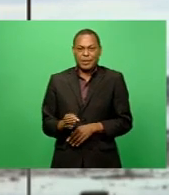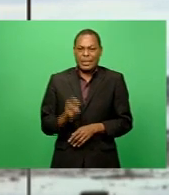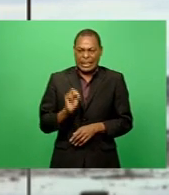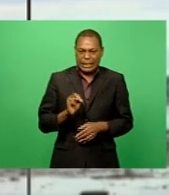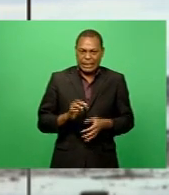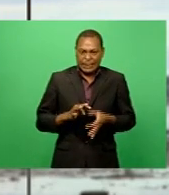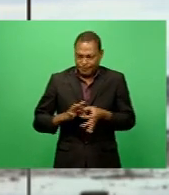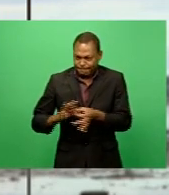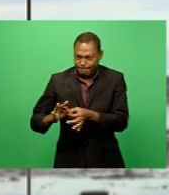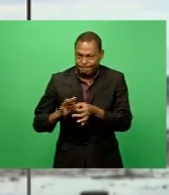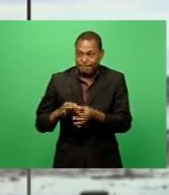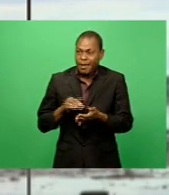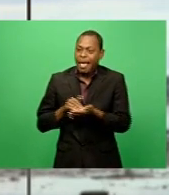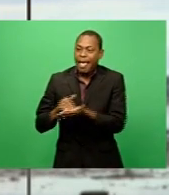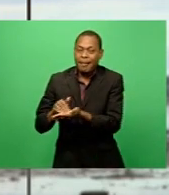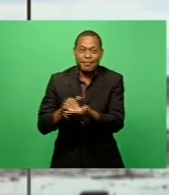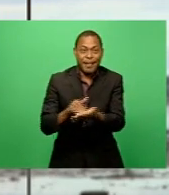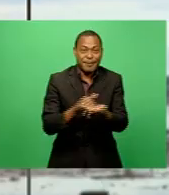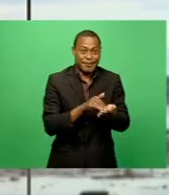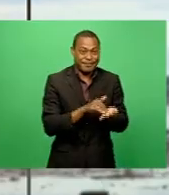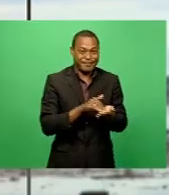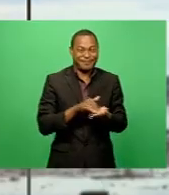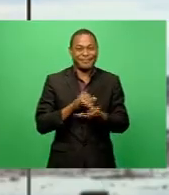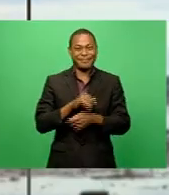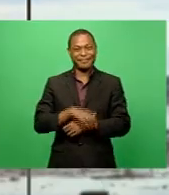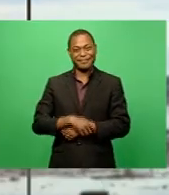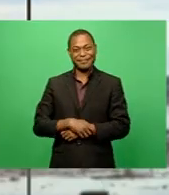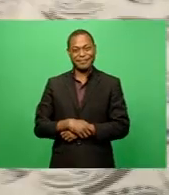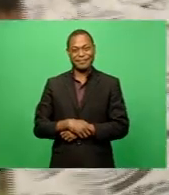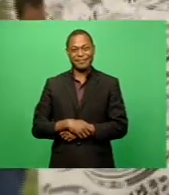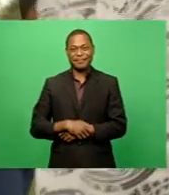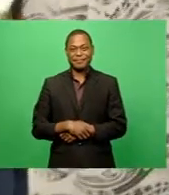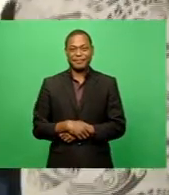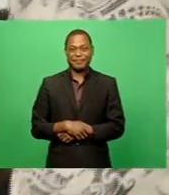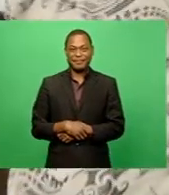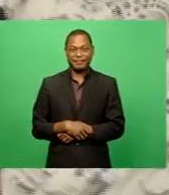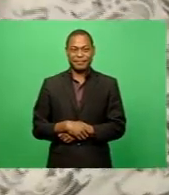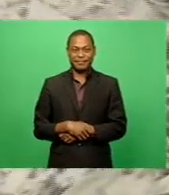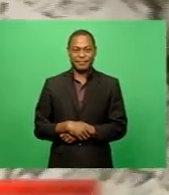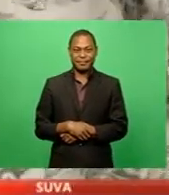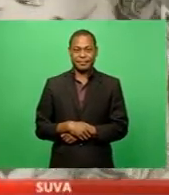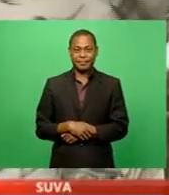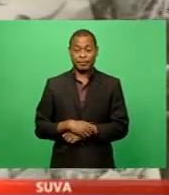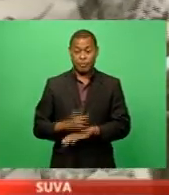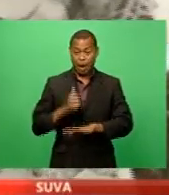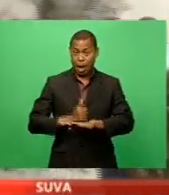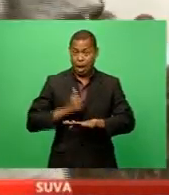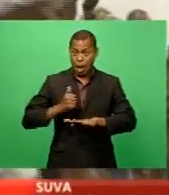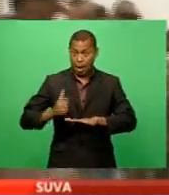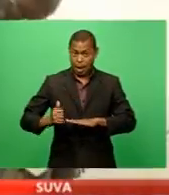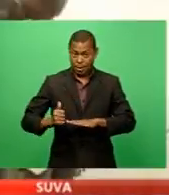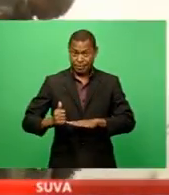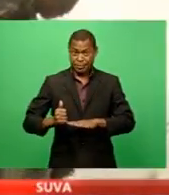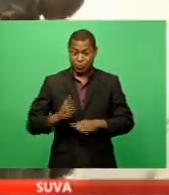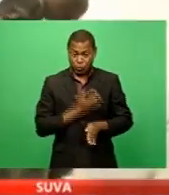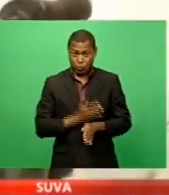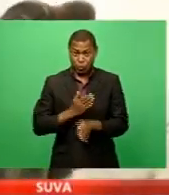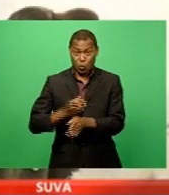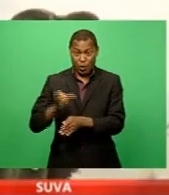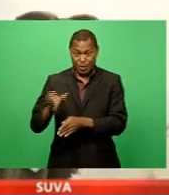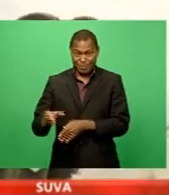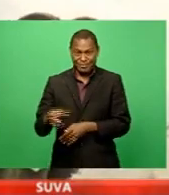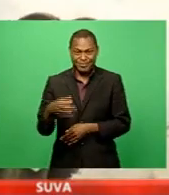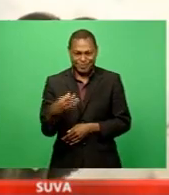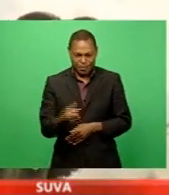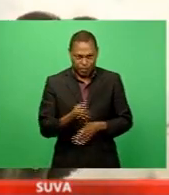one another. Korey Tandudalala has the details. Government officials are currently on the ground in Vanuatu